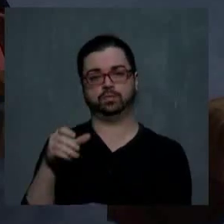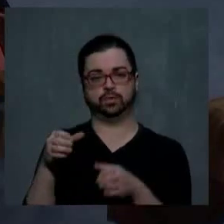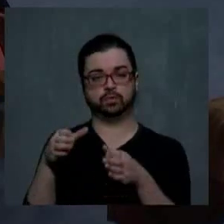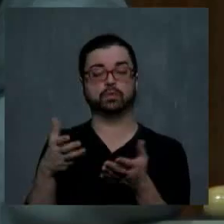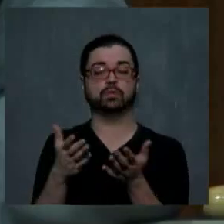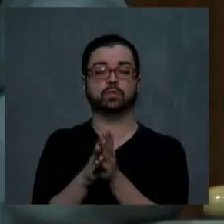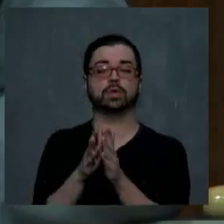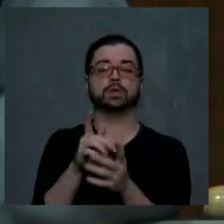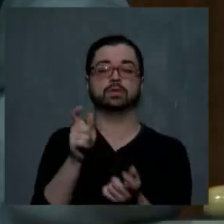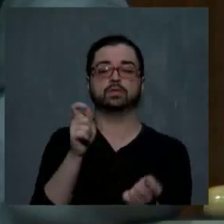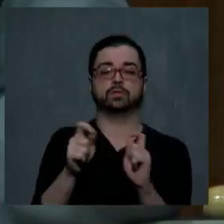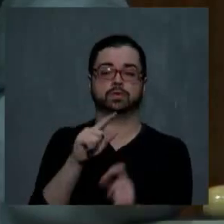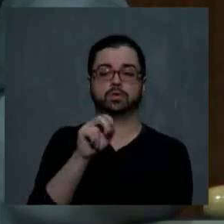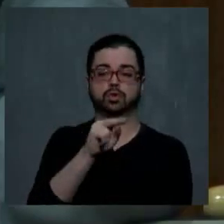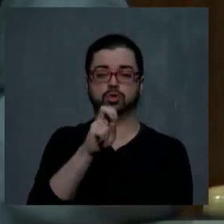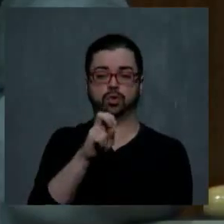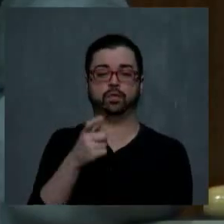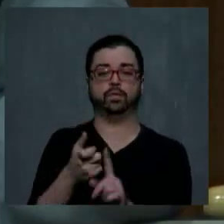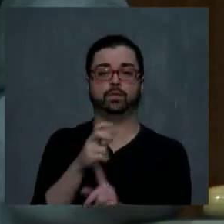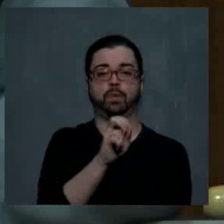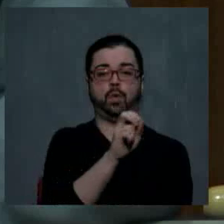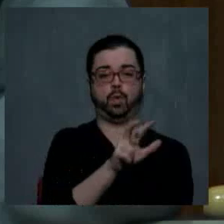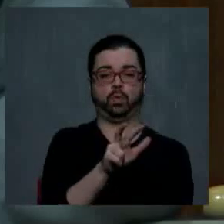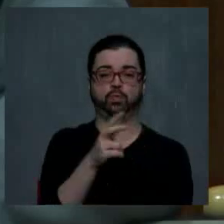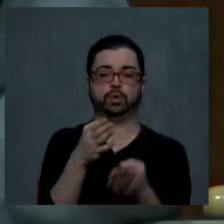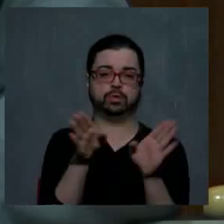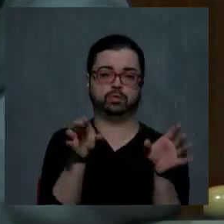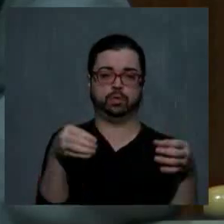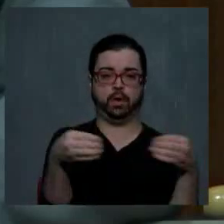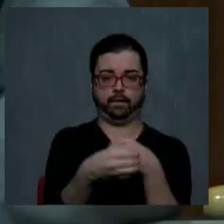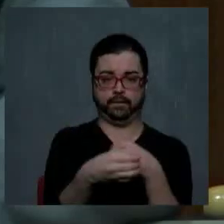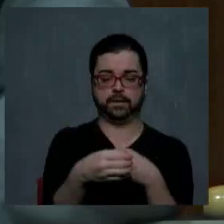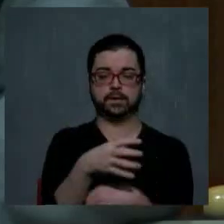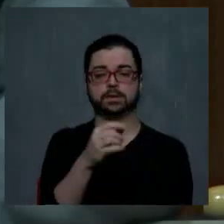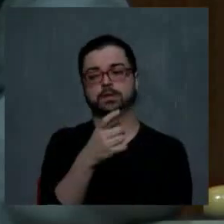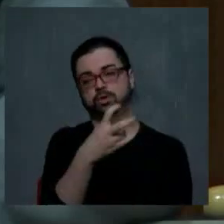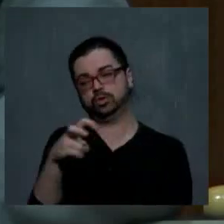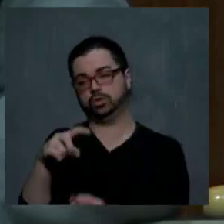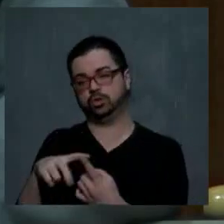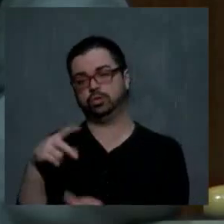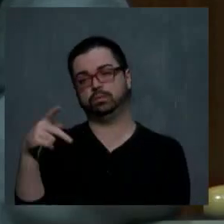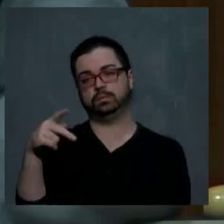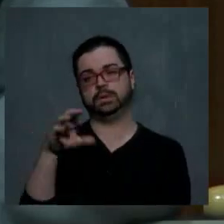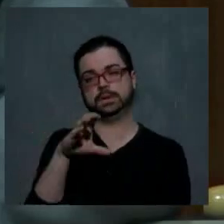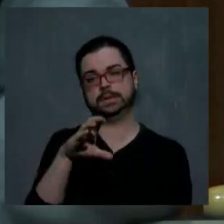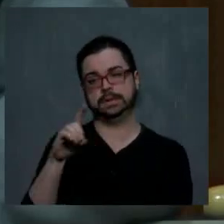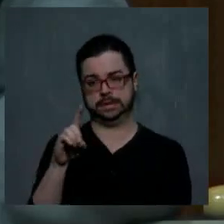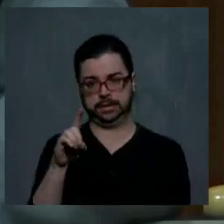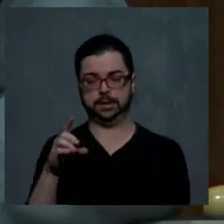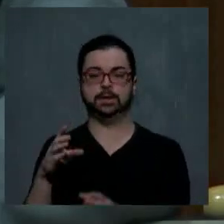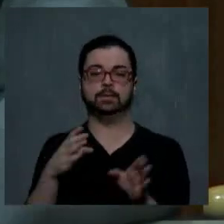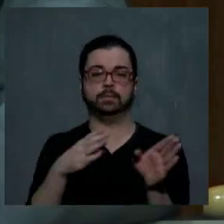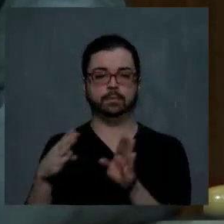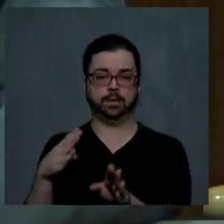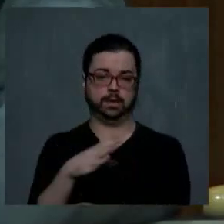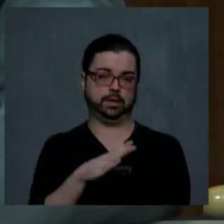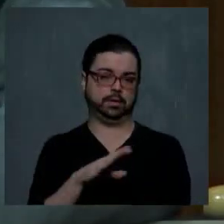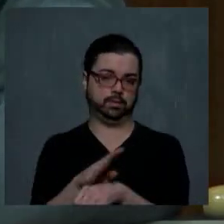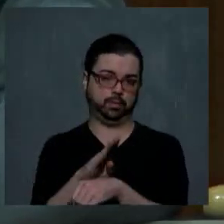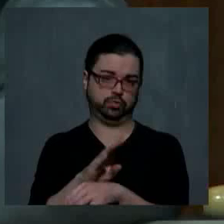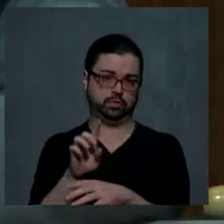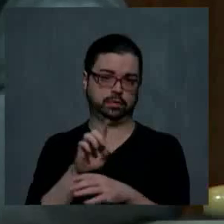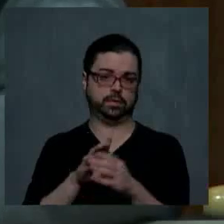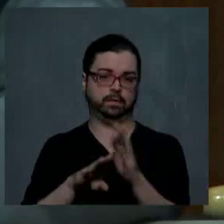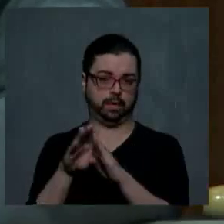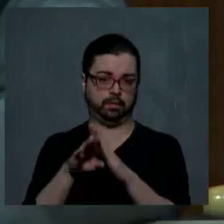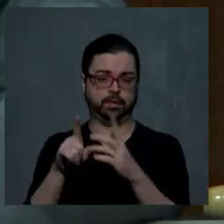from O3 General Office District and R2 Single Family Zoning District to PCD, Planned Commercial Development, to allow the placement of a food truck in the front of the